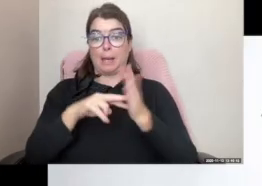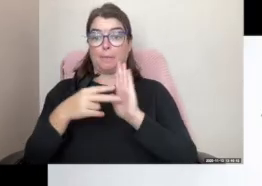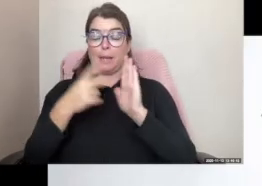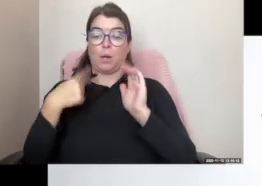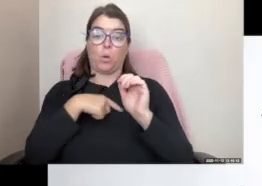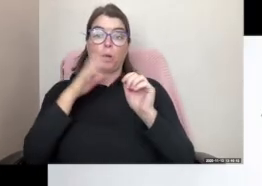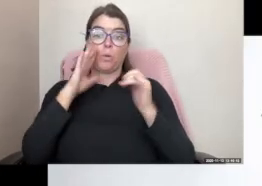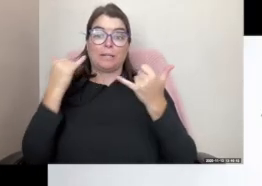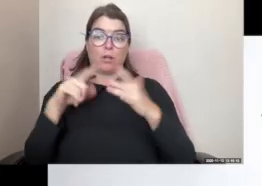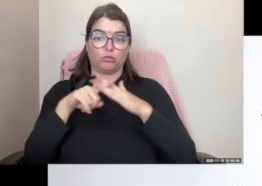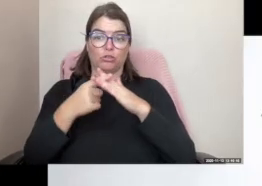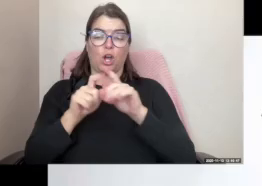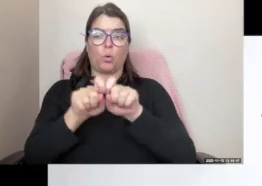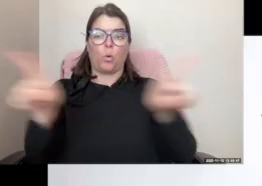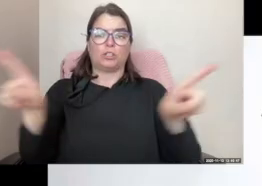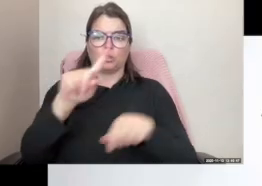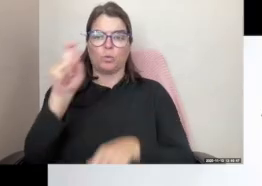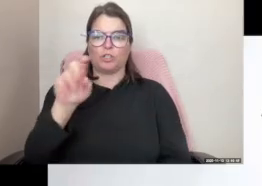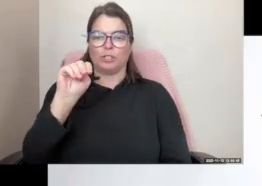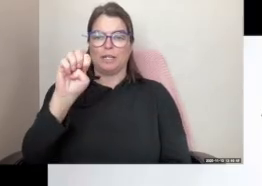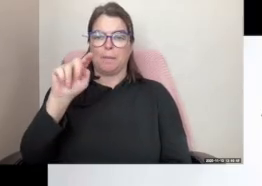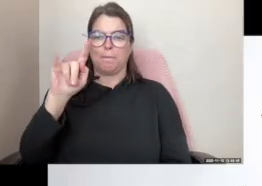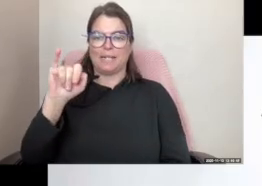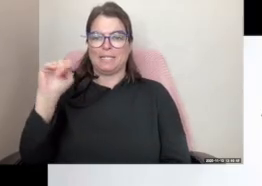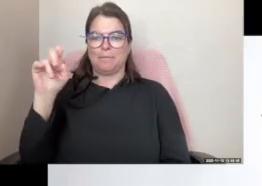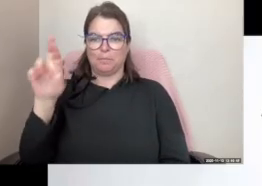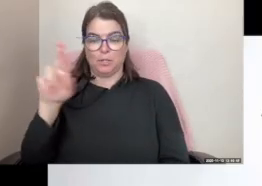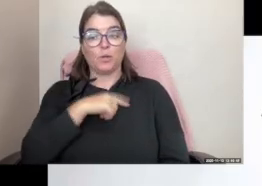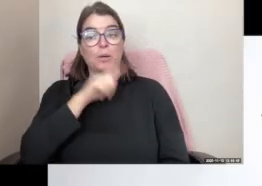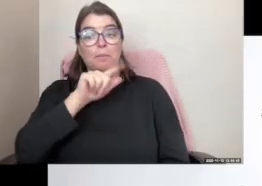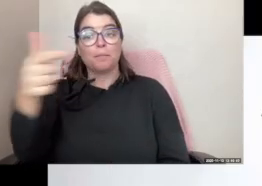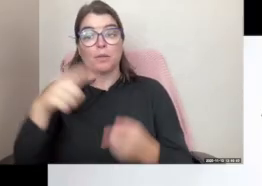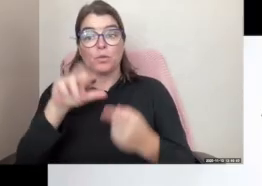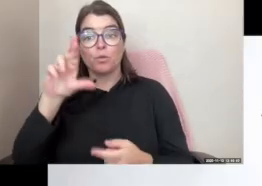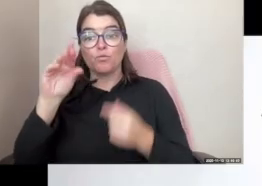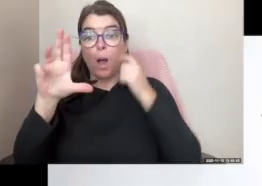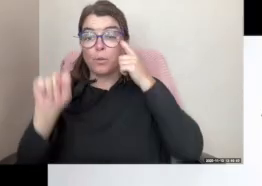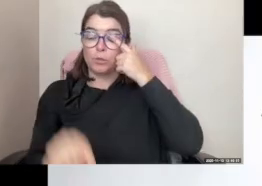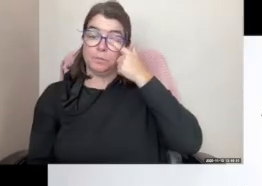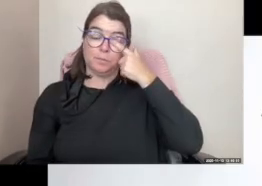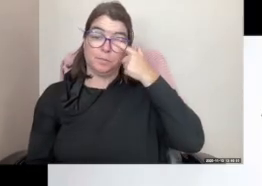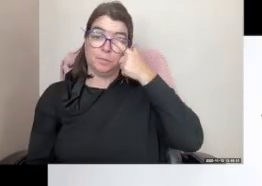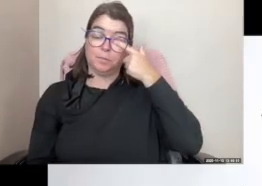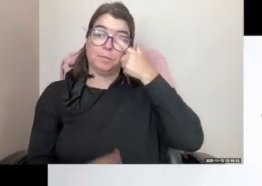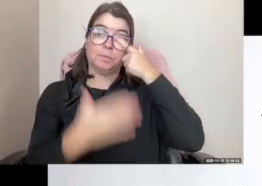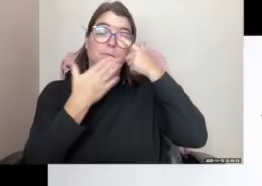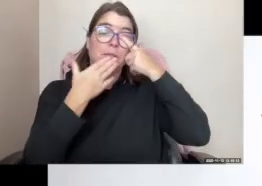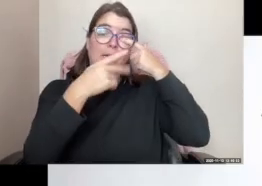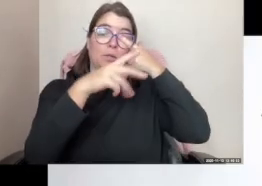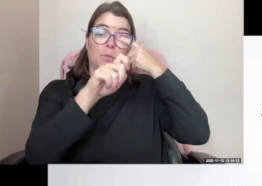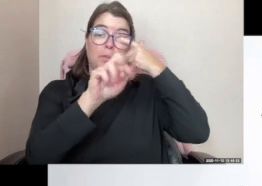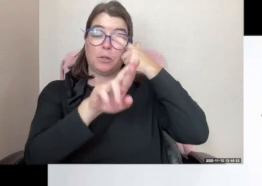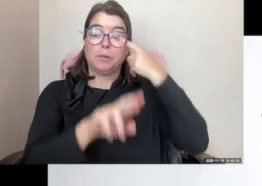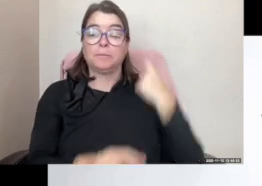specifically designed to support small fleets and businesses. With that, we're going to launch a